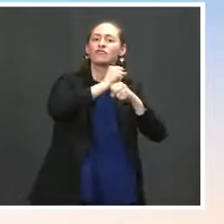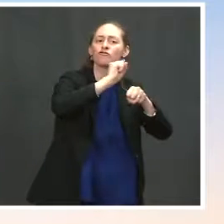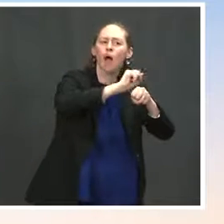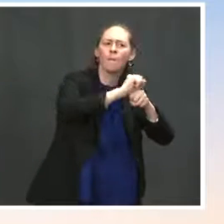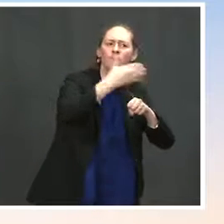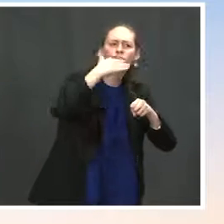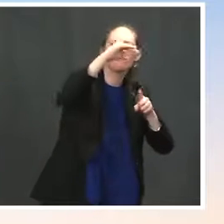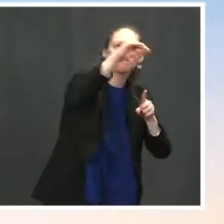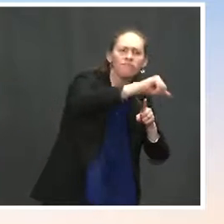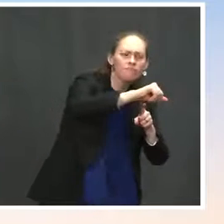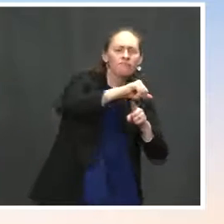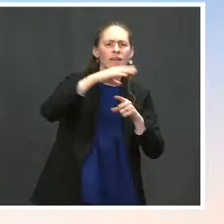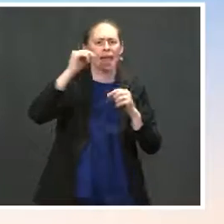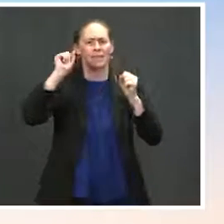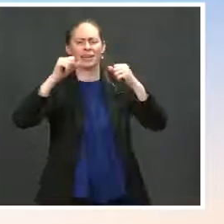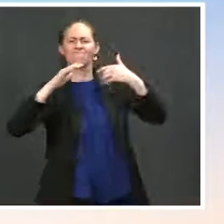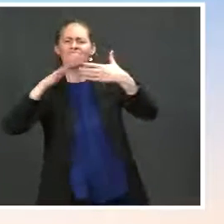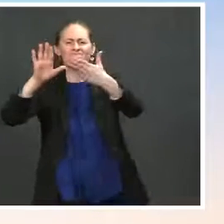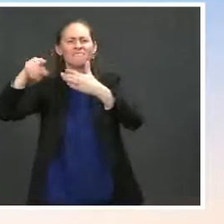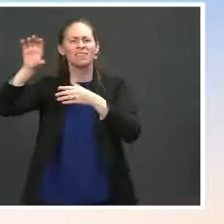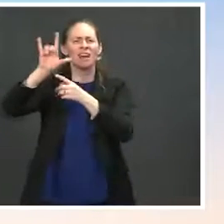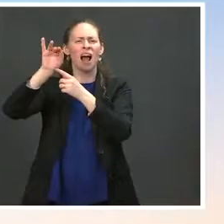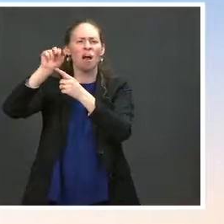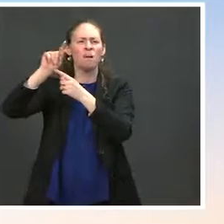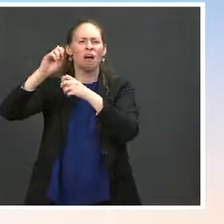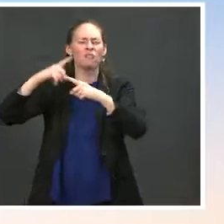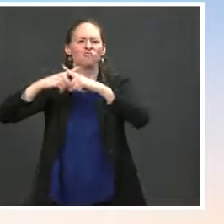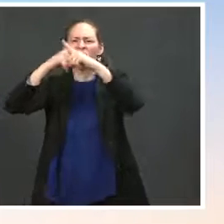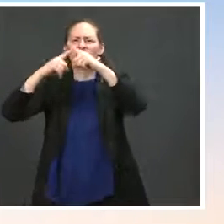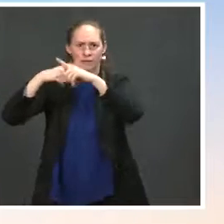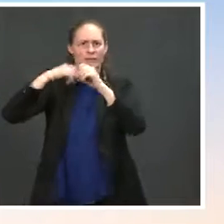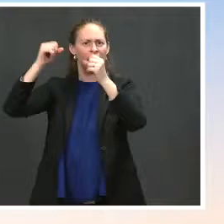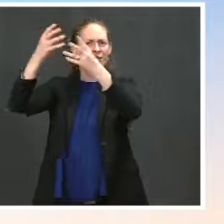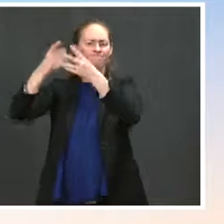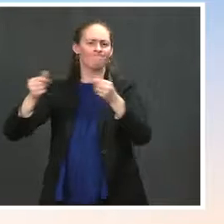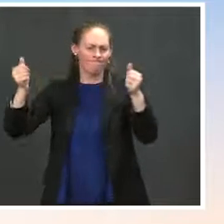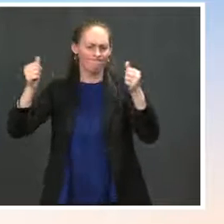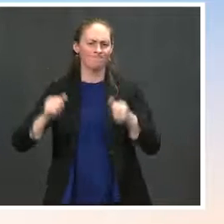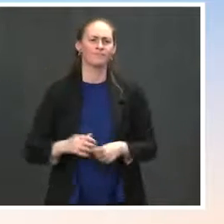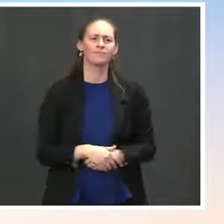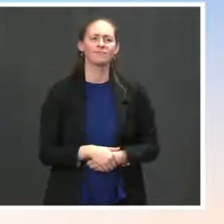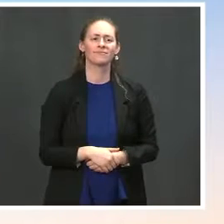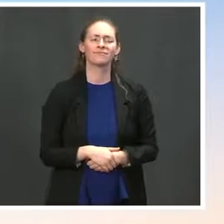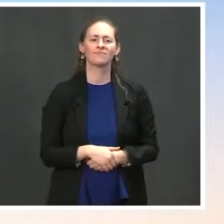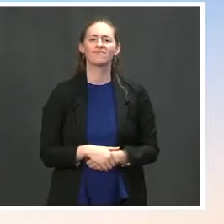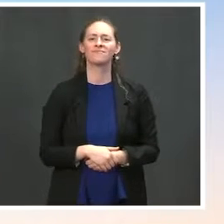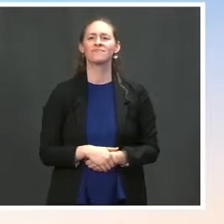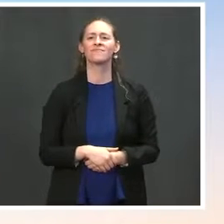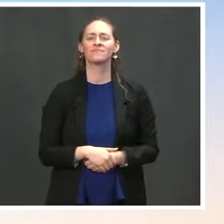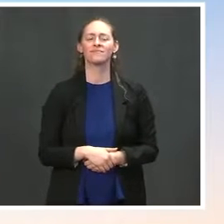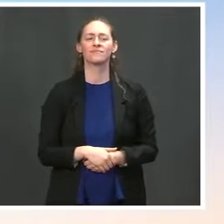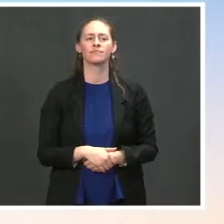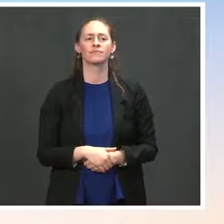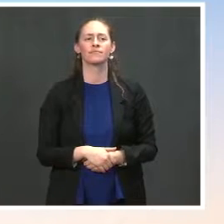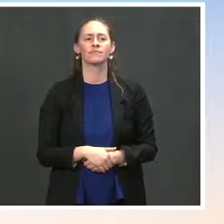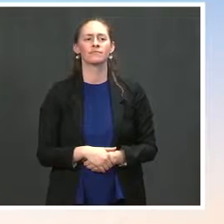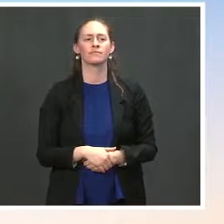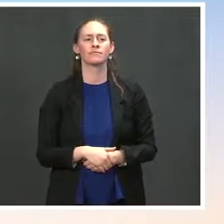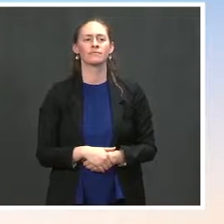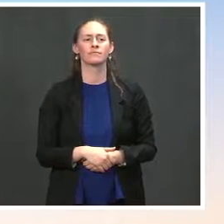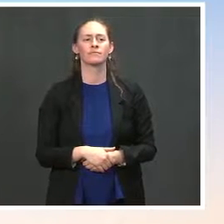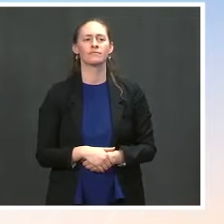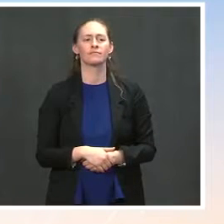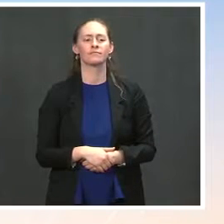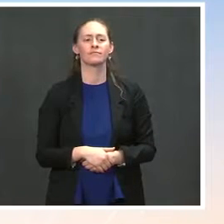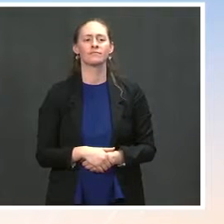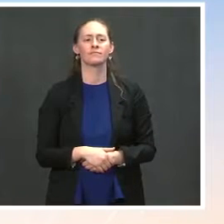climate crisis. With that, why don't we go onward to you? Thank you. New York Times is reporting that the next phase of the